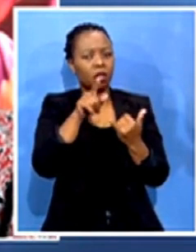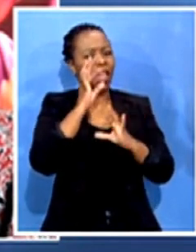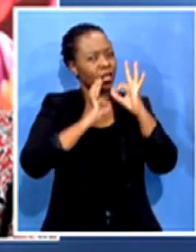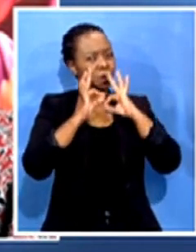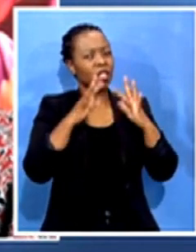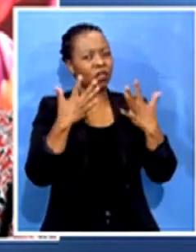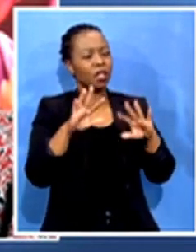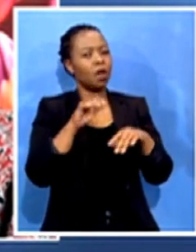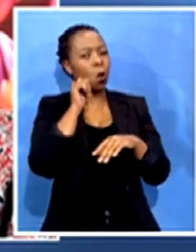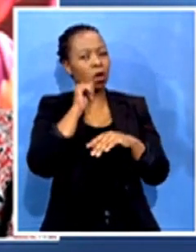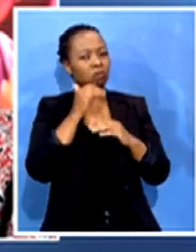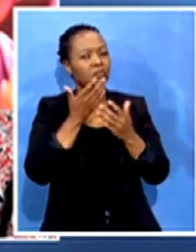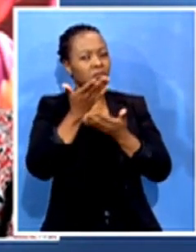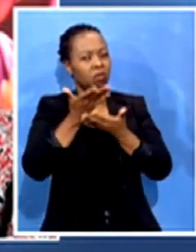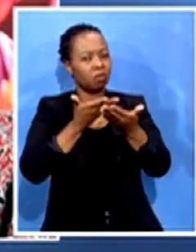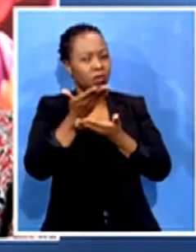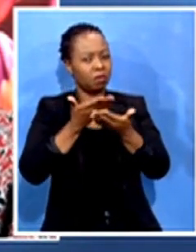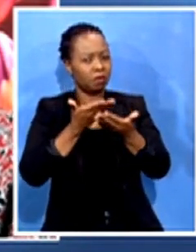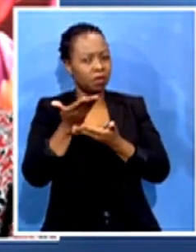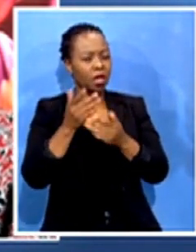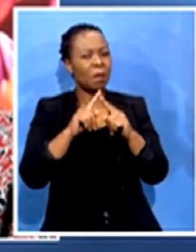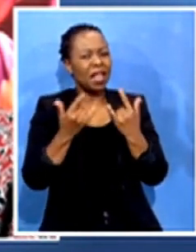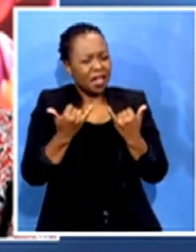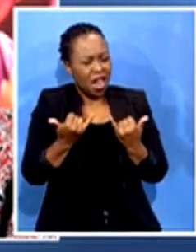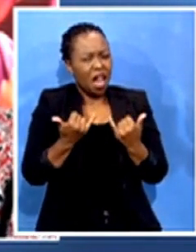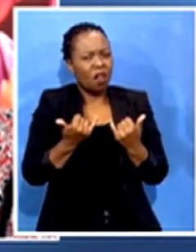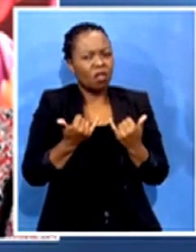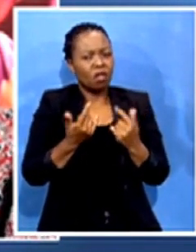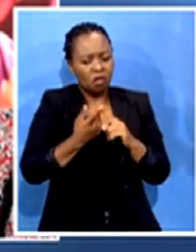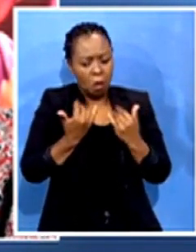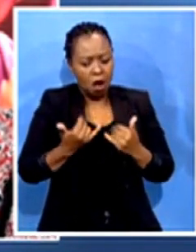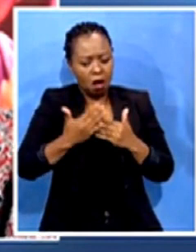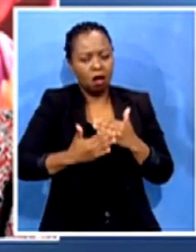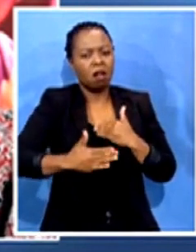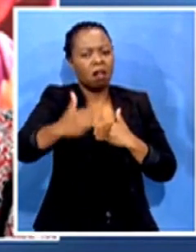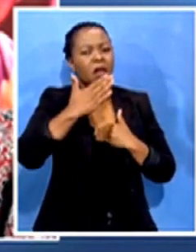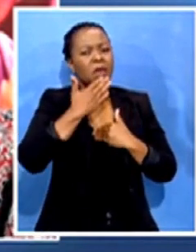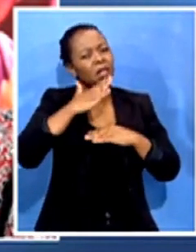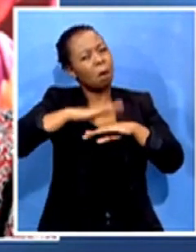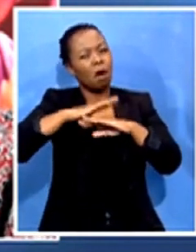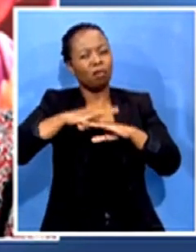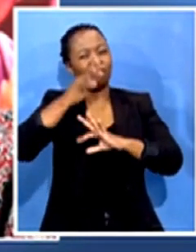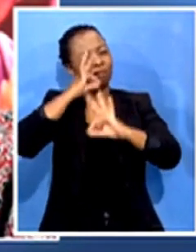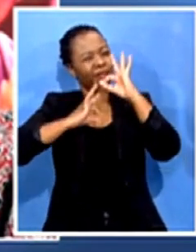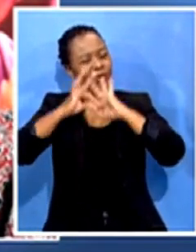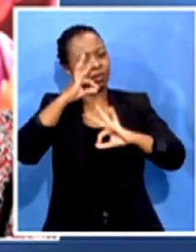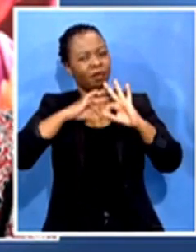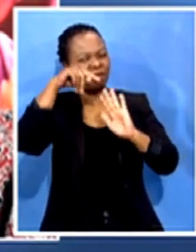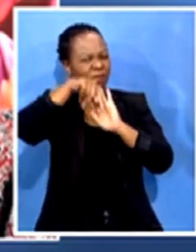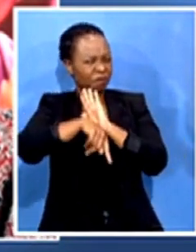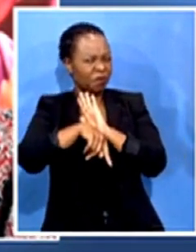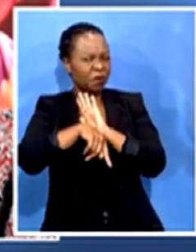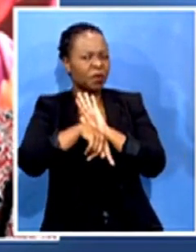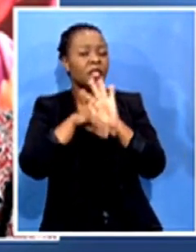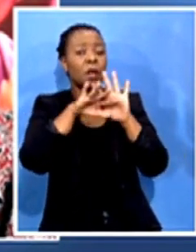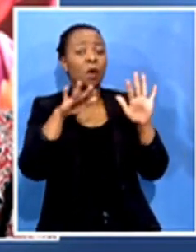of the way forward, just tell us, just reiterate for us what the affected parties should do going forward in terms